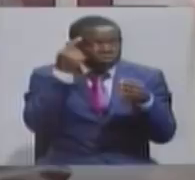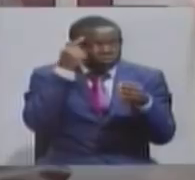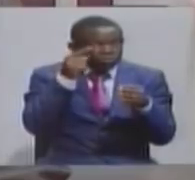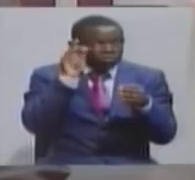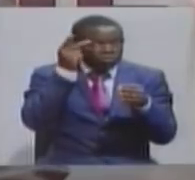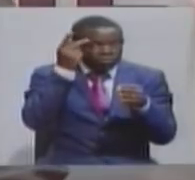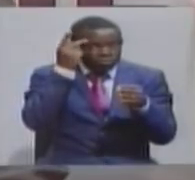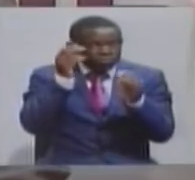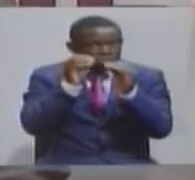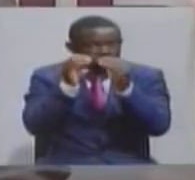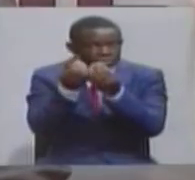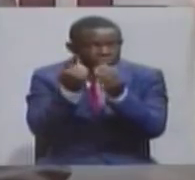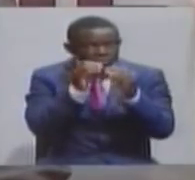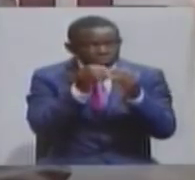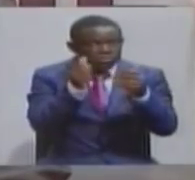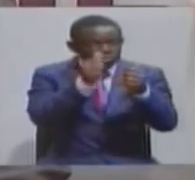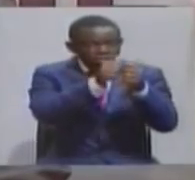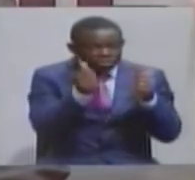if they want